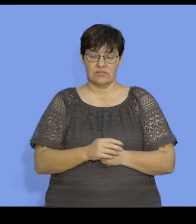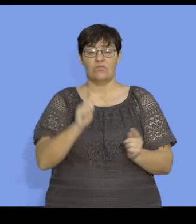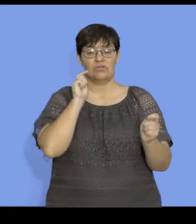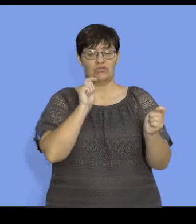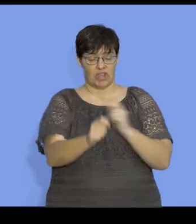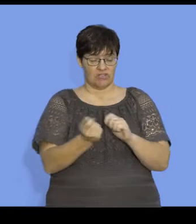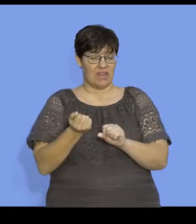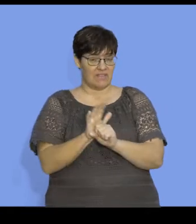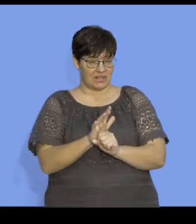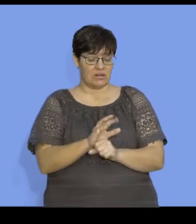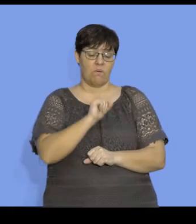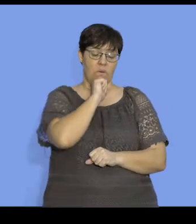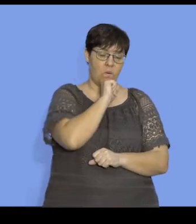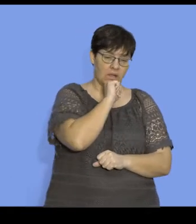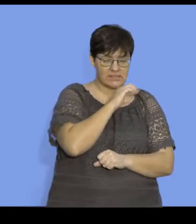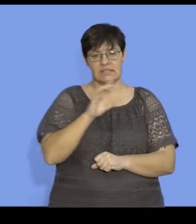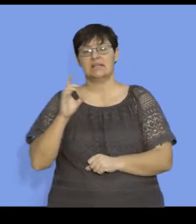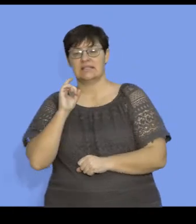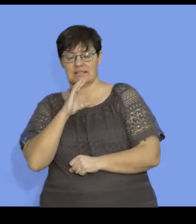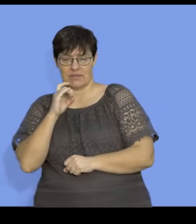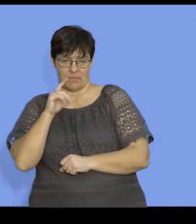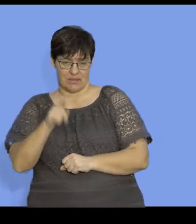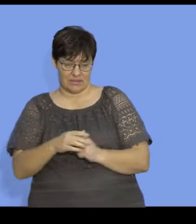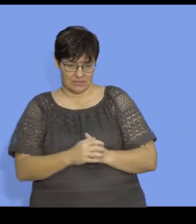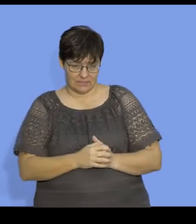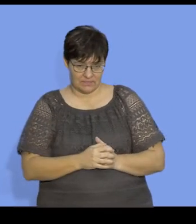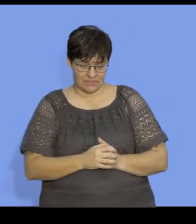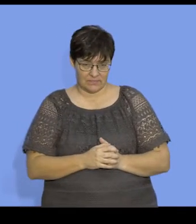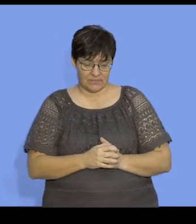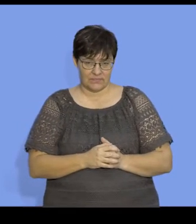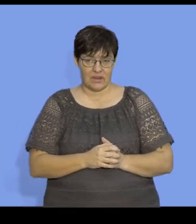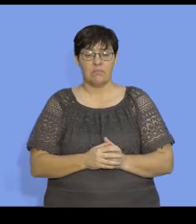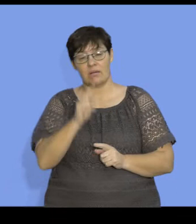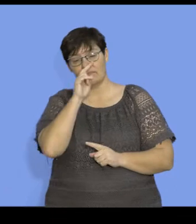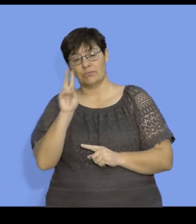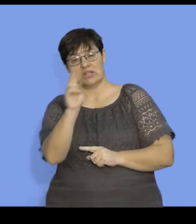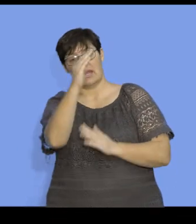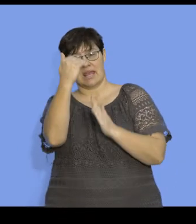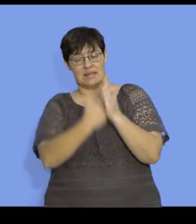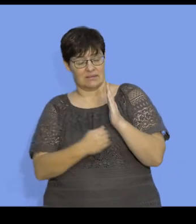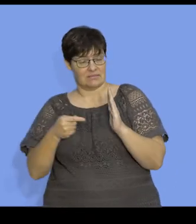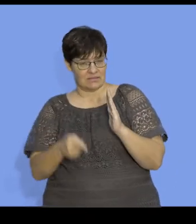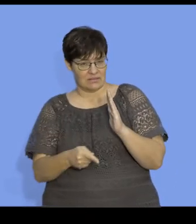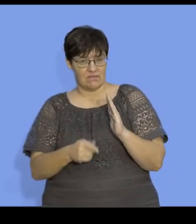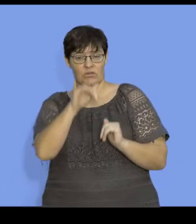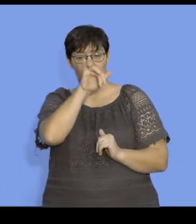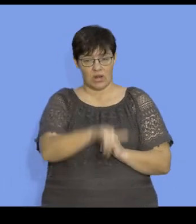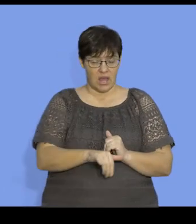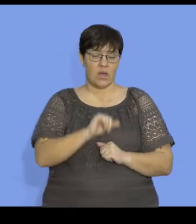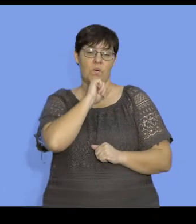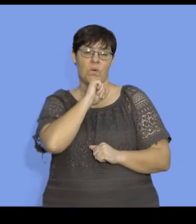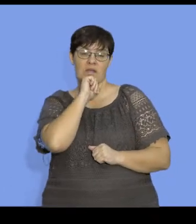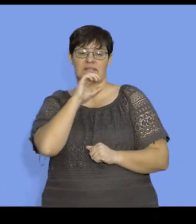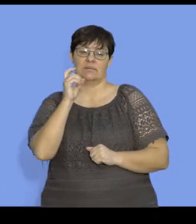change is effective from August, clearly indicating to you when you are doing your projected income statement for July, August,